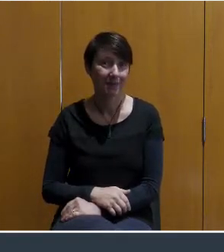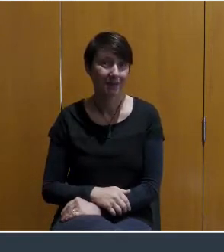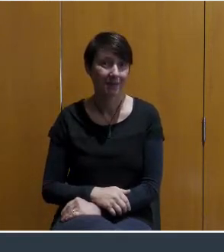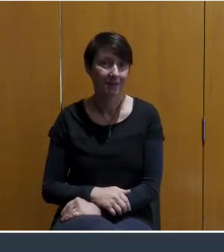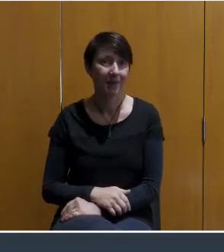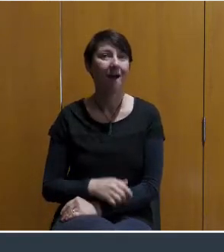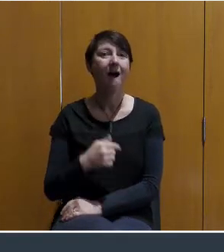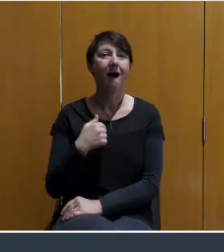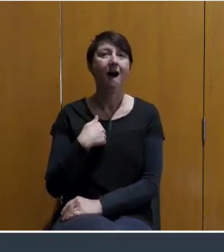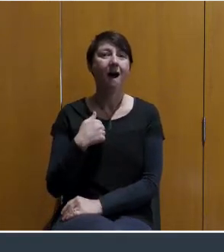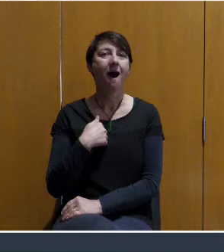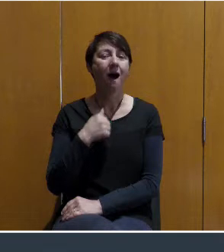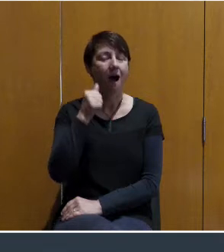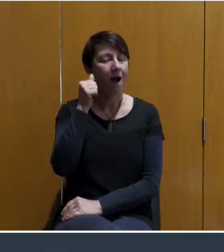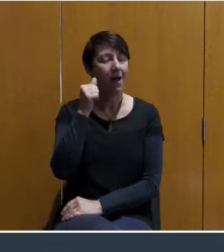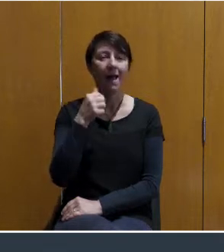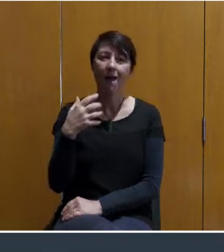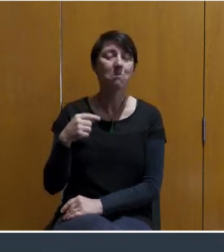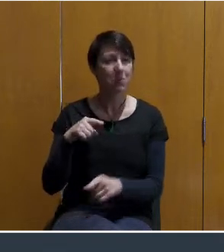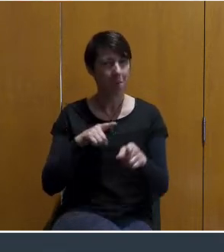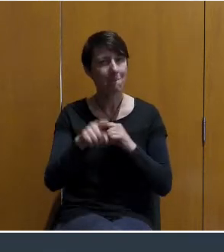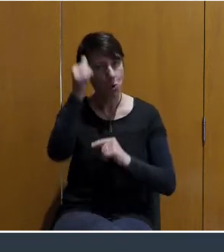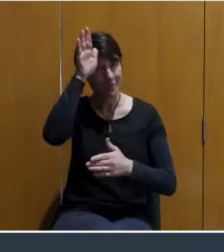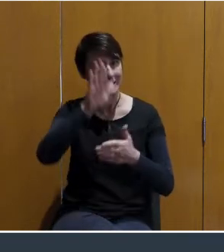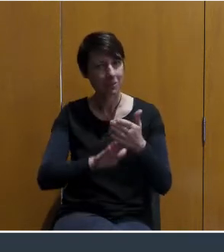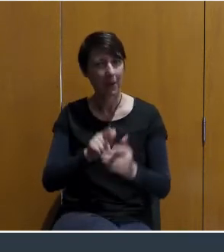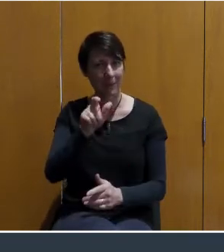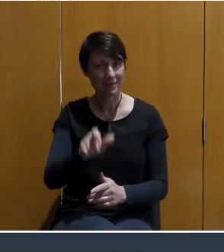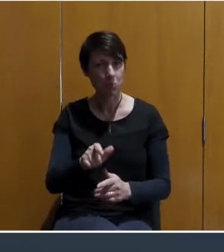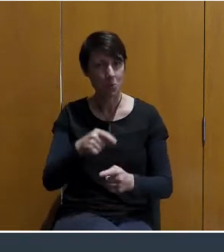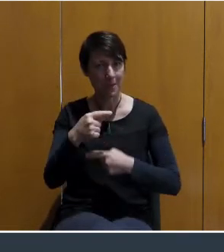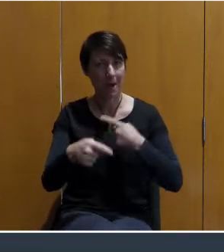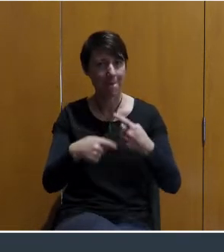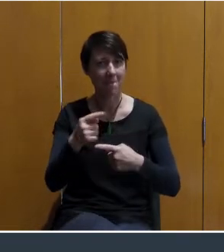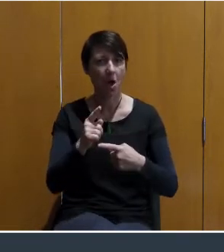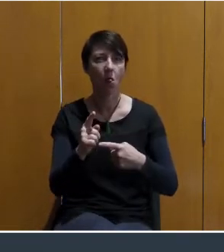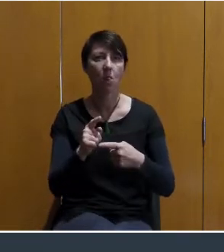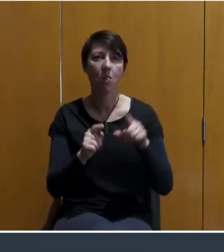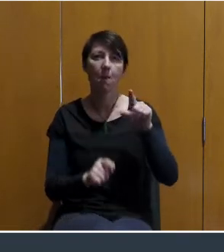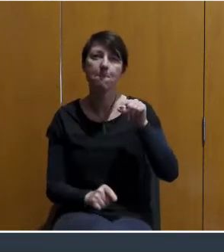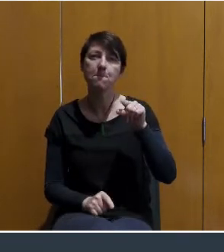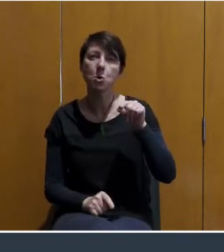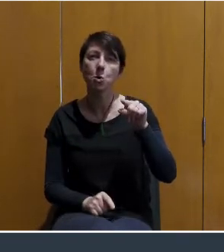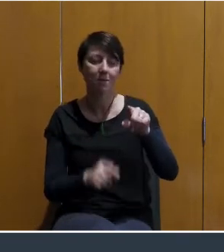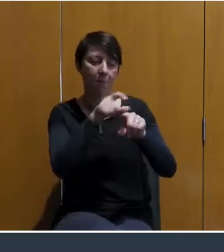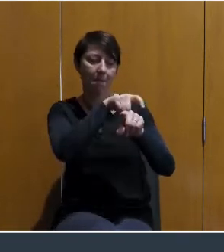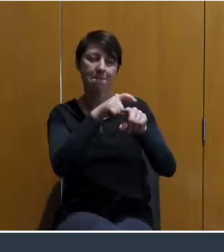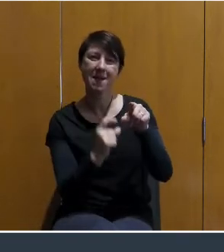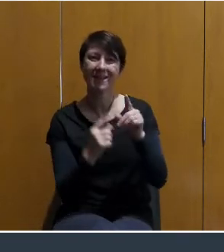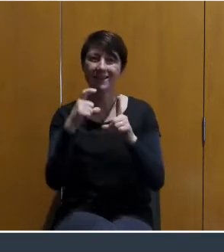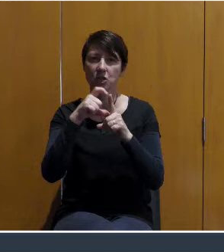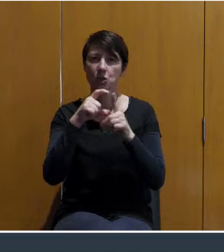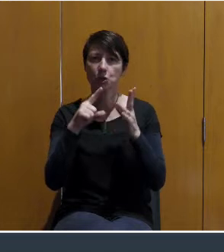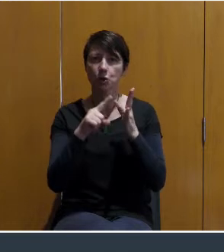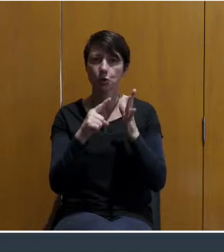experienced dotterel, better dotterel researcher in New Zealand. So I want to very much thank you all for the opportunity to speak